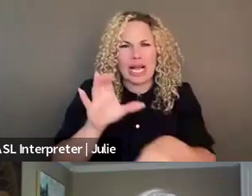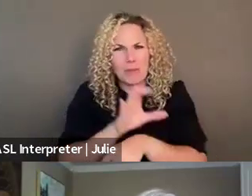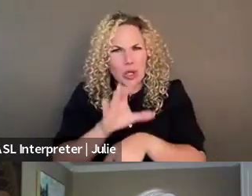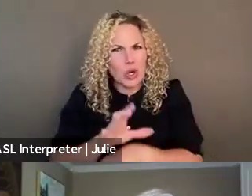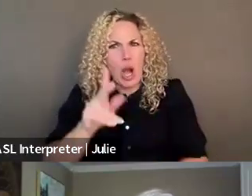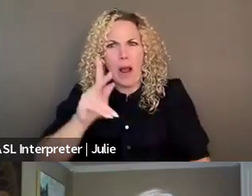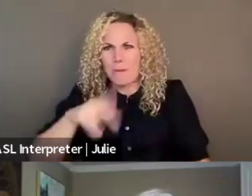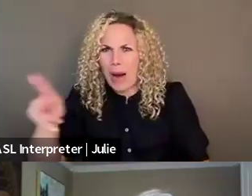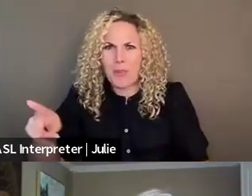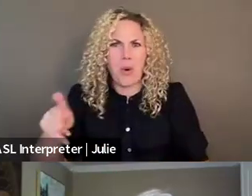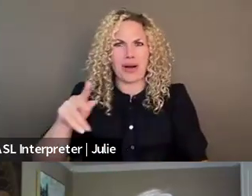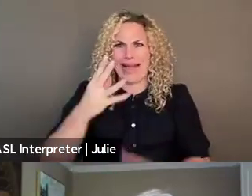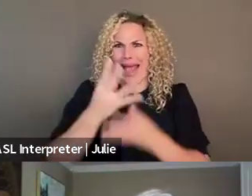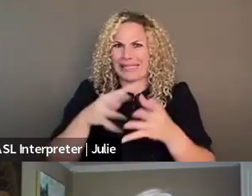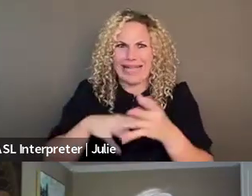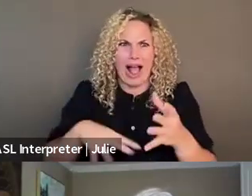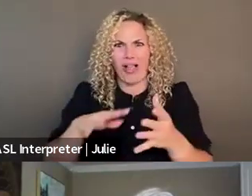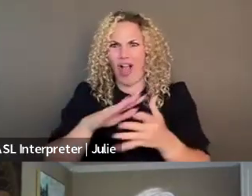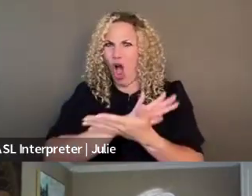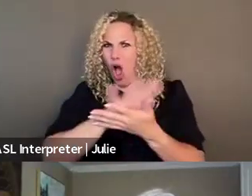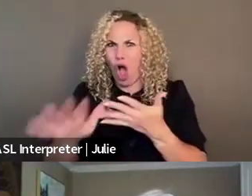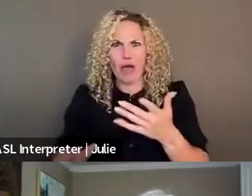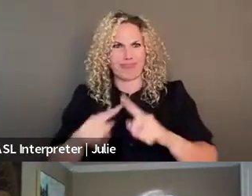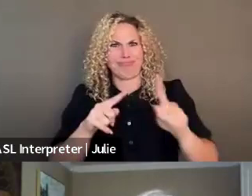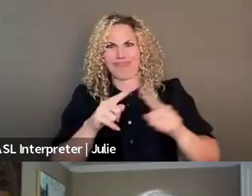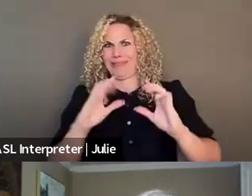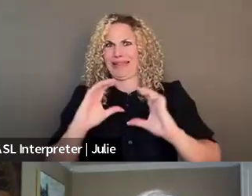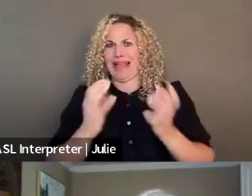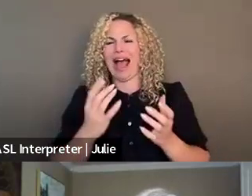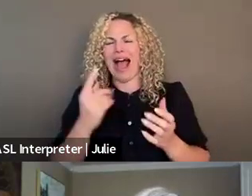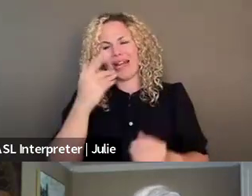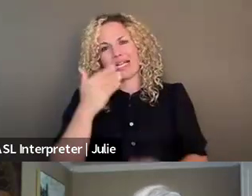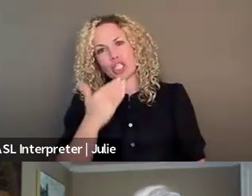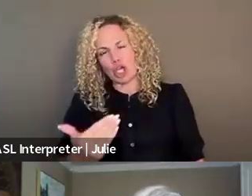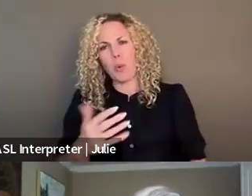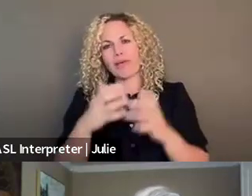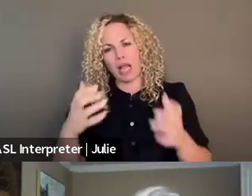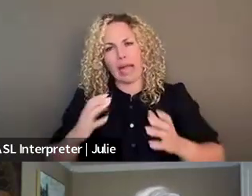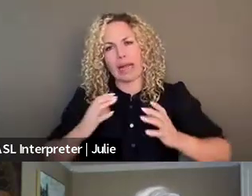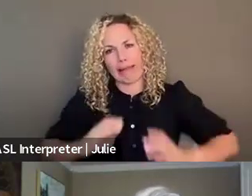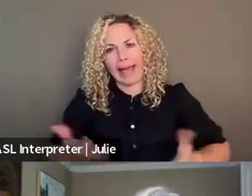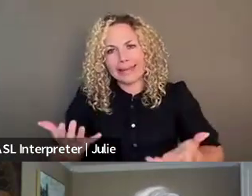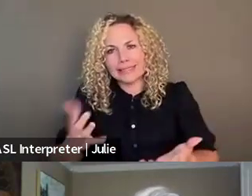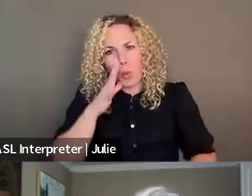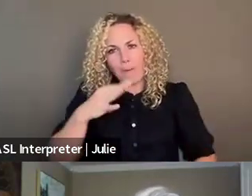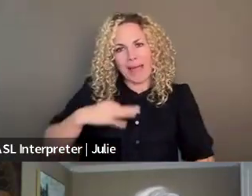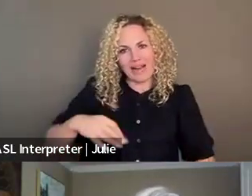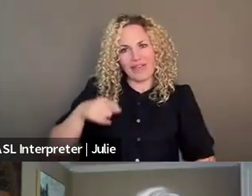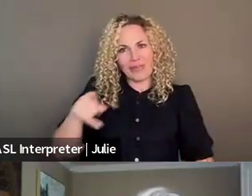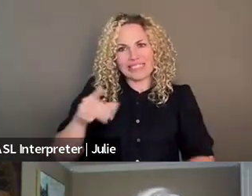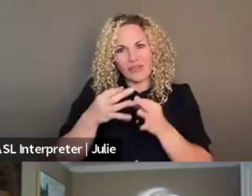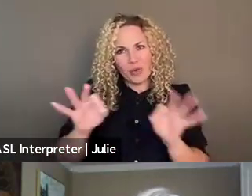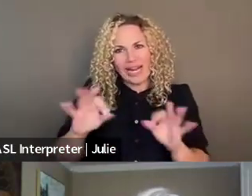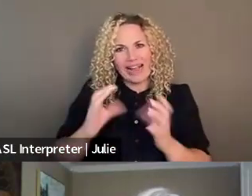PowerPoint, Excel, all of those good things. So I really think it's something that we have a lot of clients that would benefit from this, that